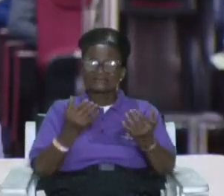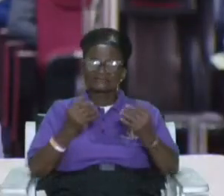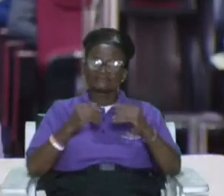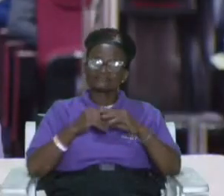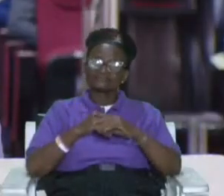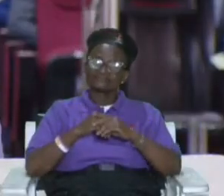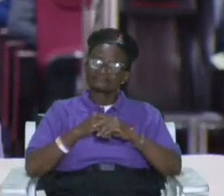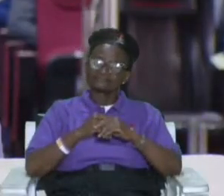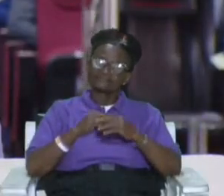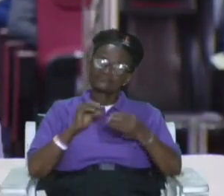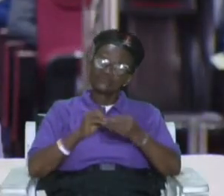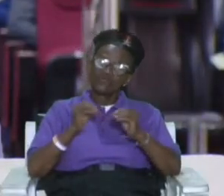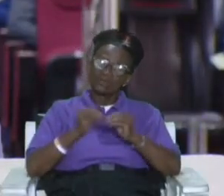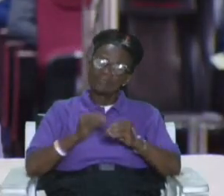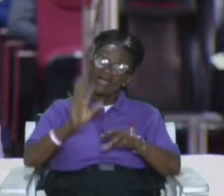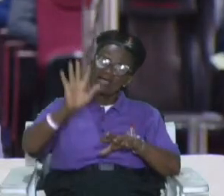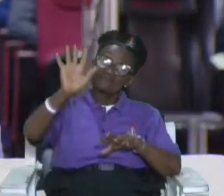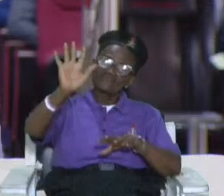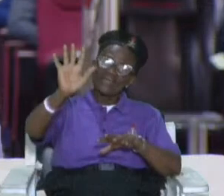Number